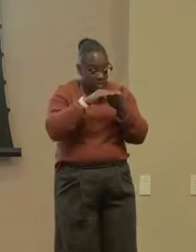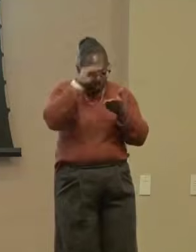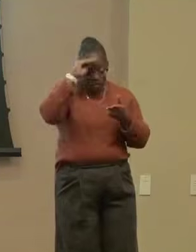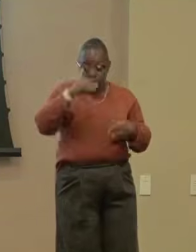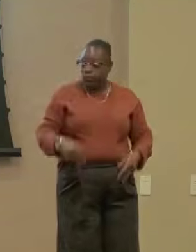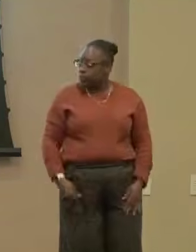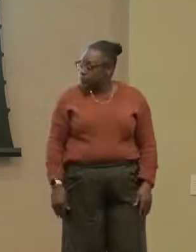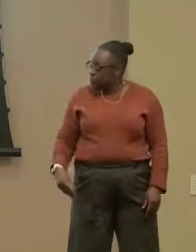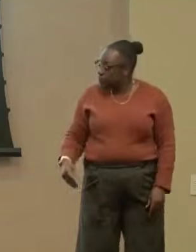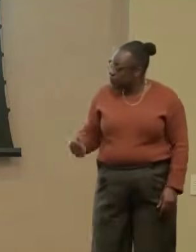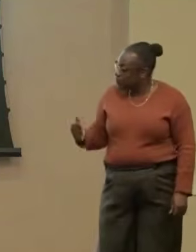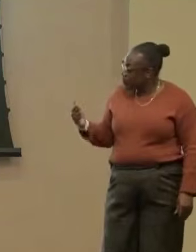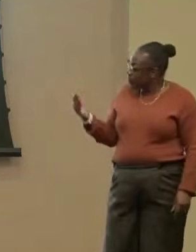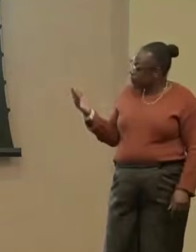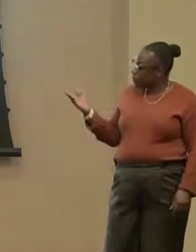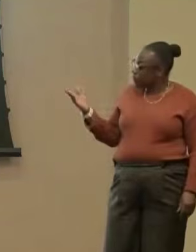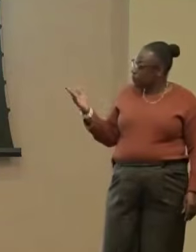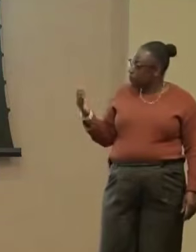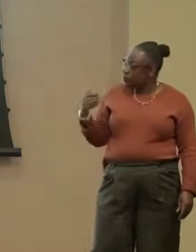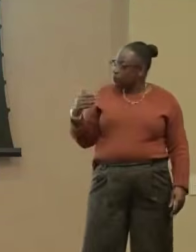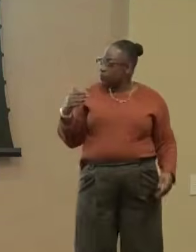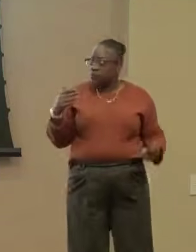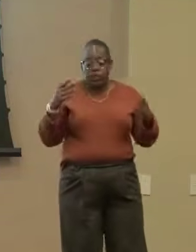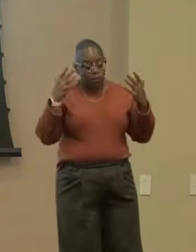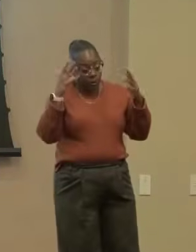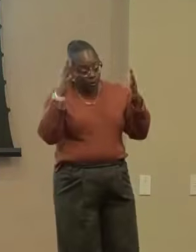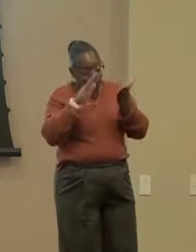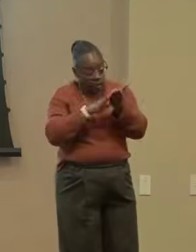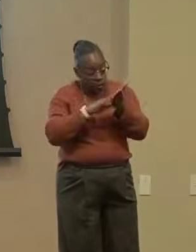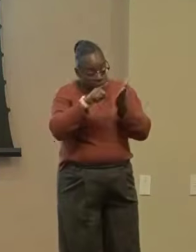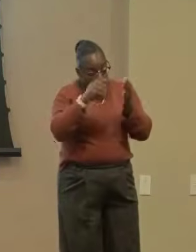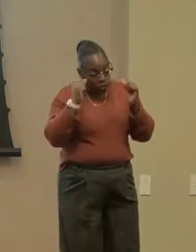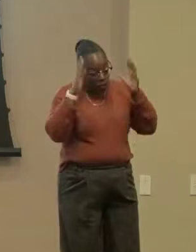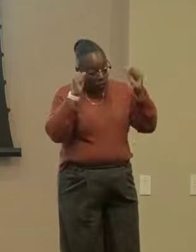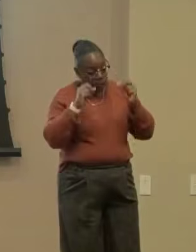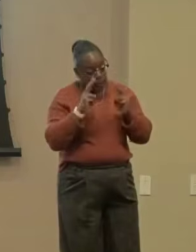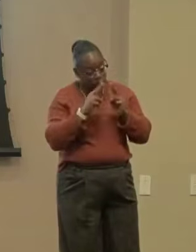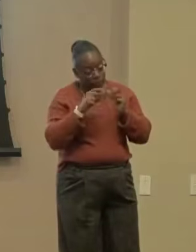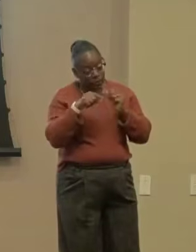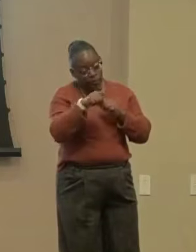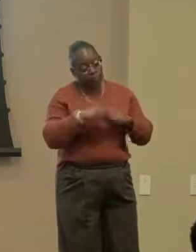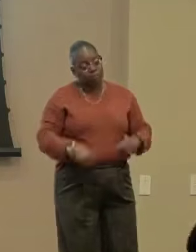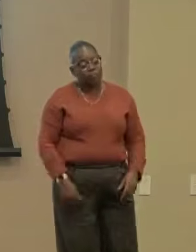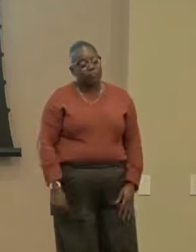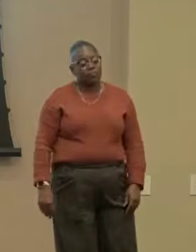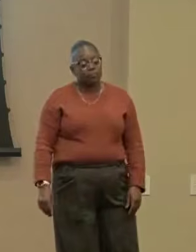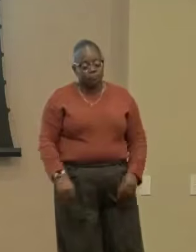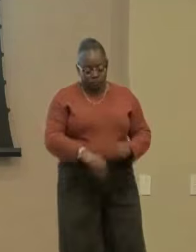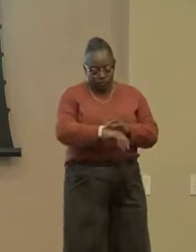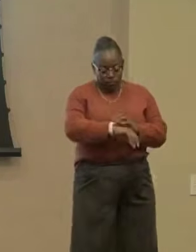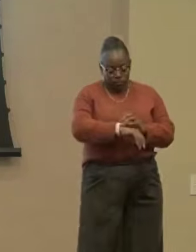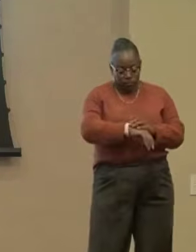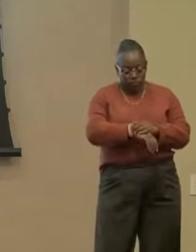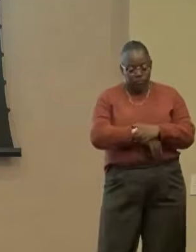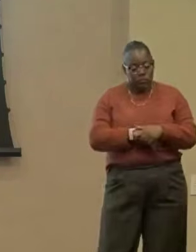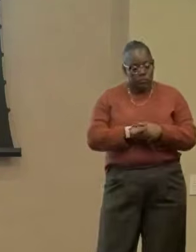I just add something? Please. I want to applaud you because you're an amazing partner. Yes. And And I